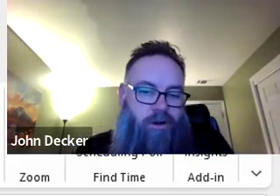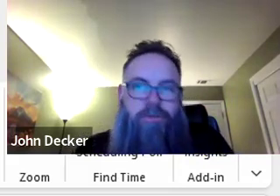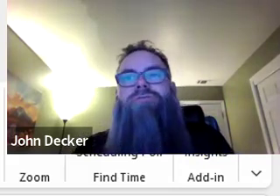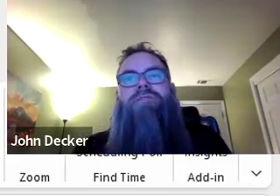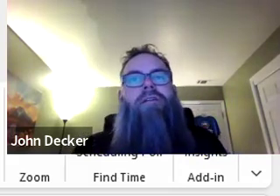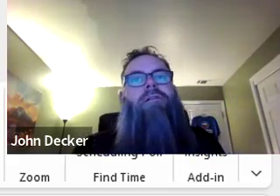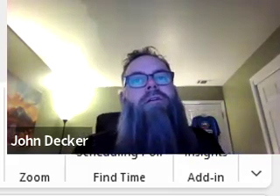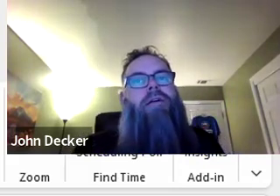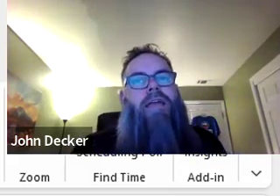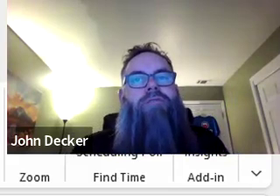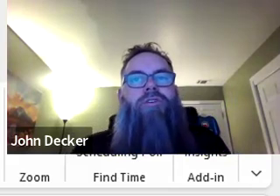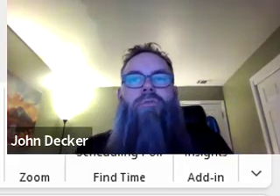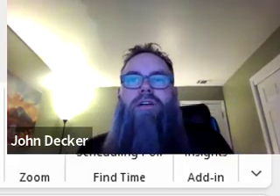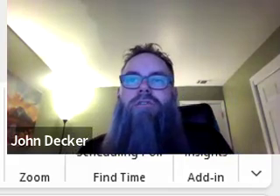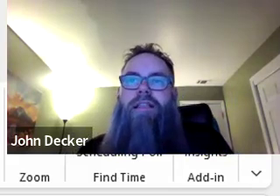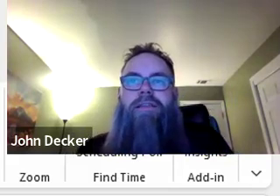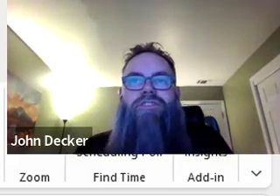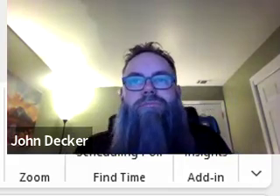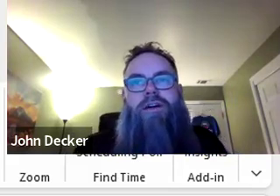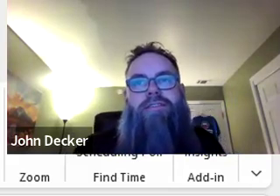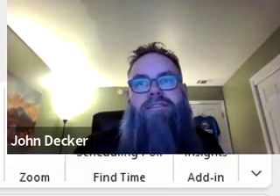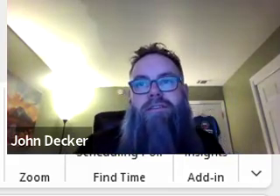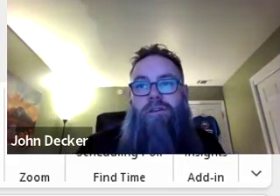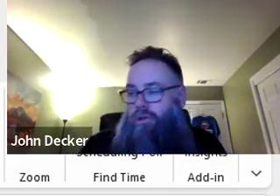own systems at our regional center. And the vendor record